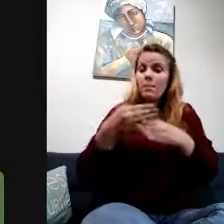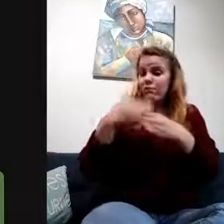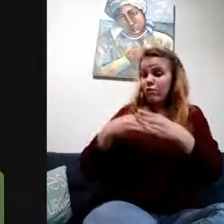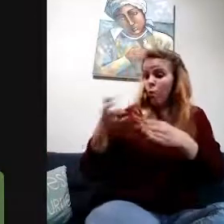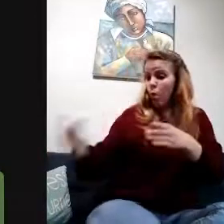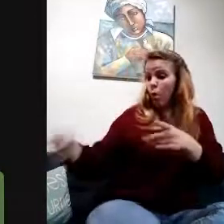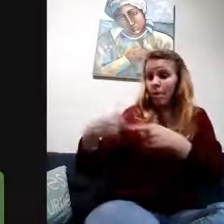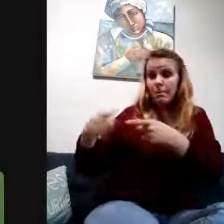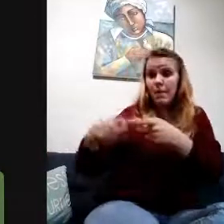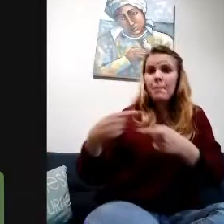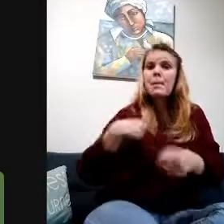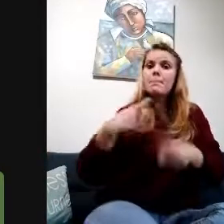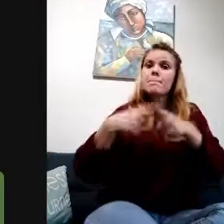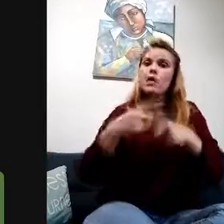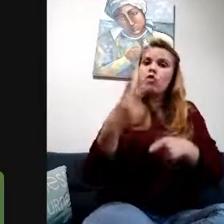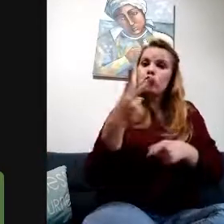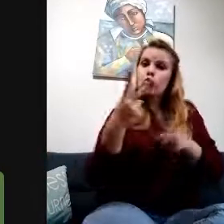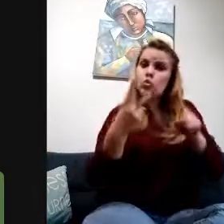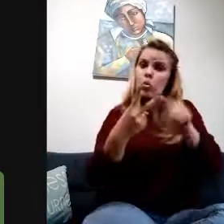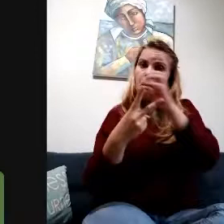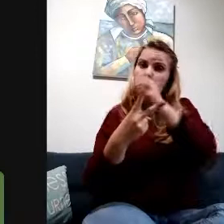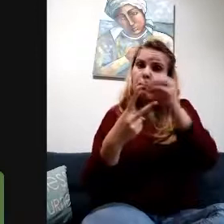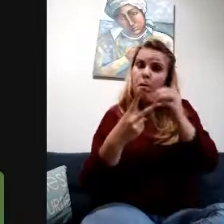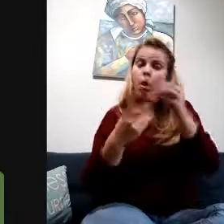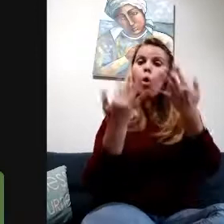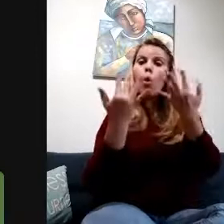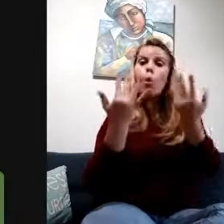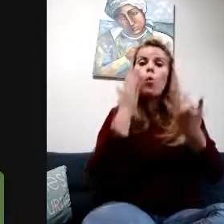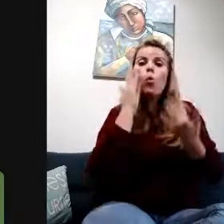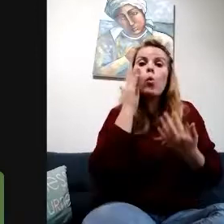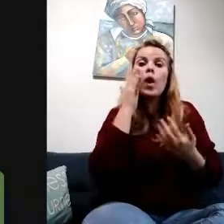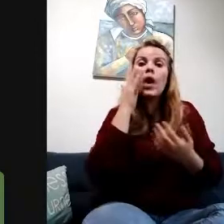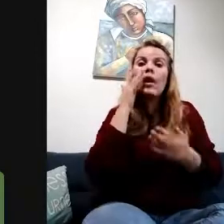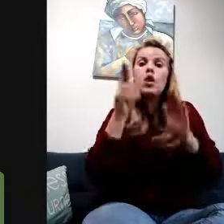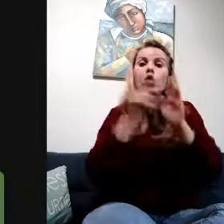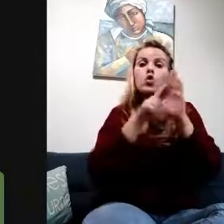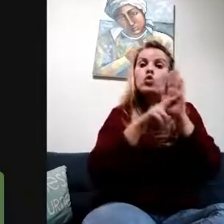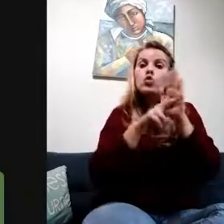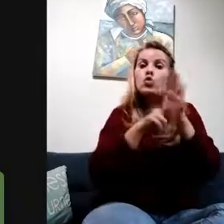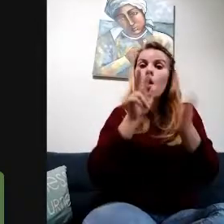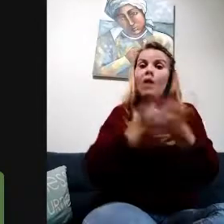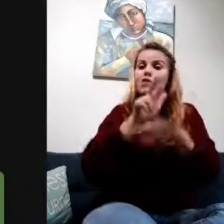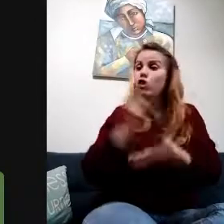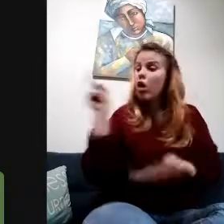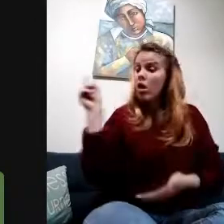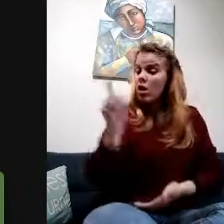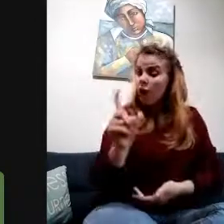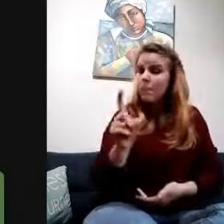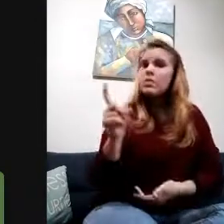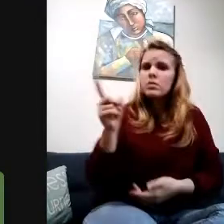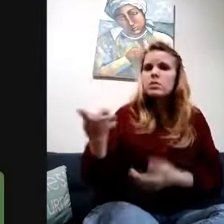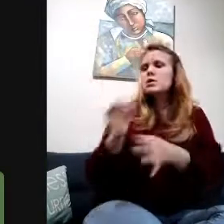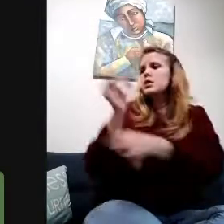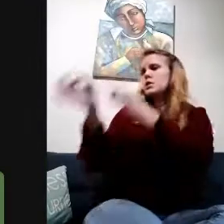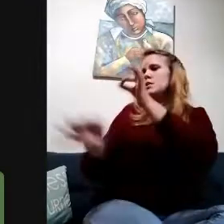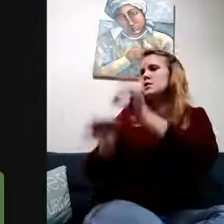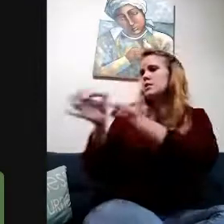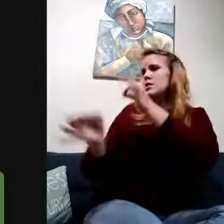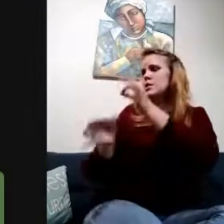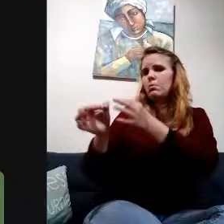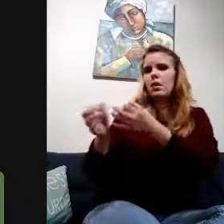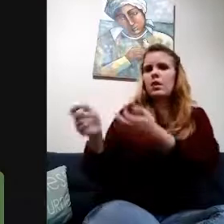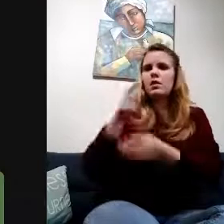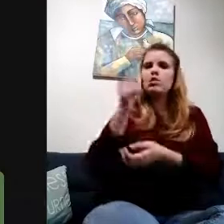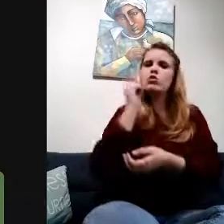these 2 balls, and then you come to the rules official and say, this is what happened, and we'll help you to establish what score you need, you put down for that specific